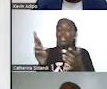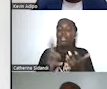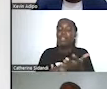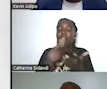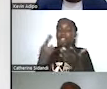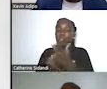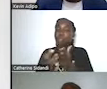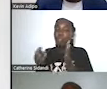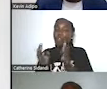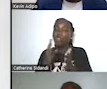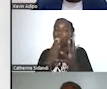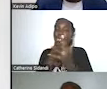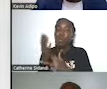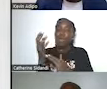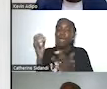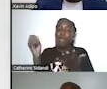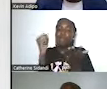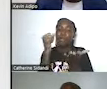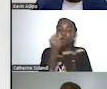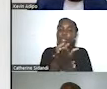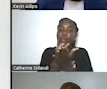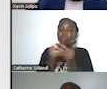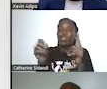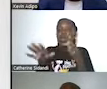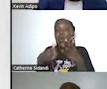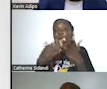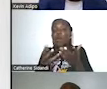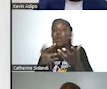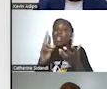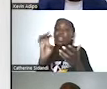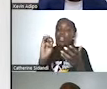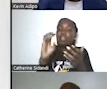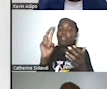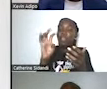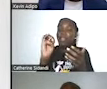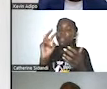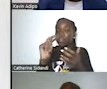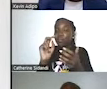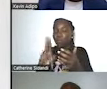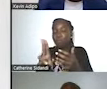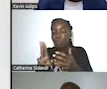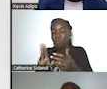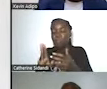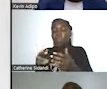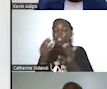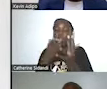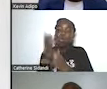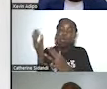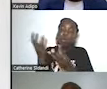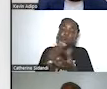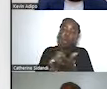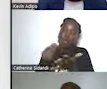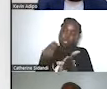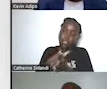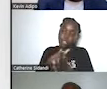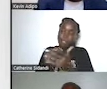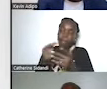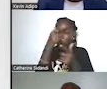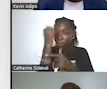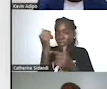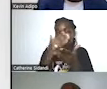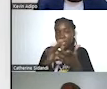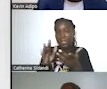employee or revenue, percentage of revenue that is spent on payroll cost. So for some industries, is